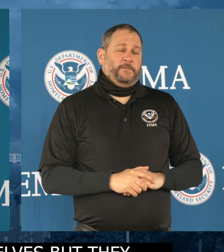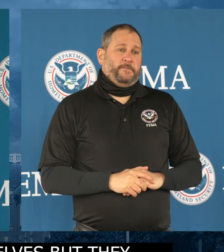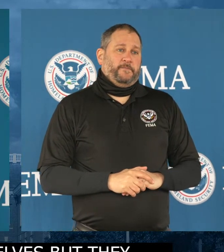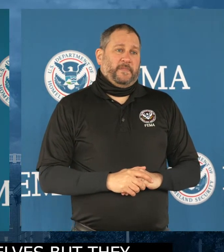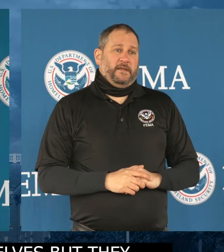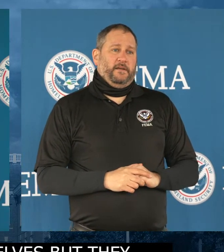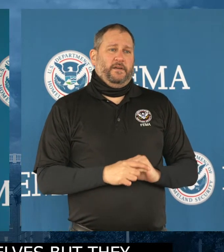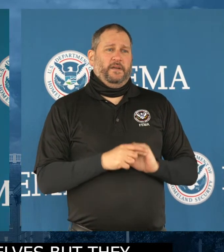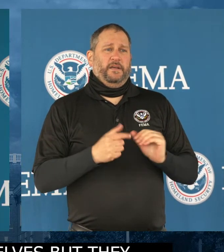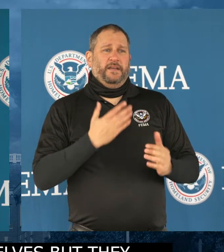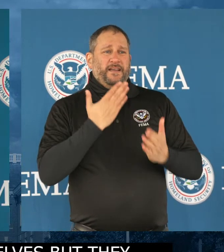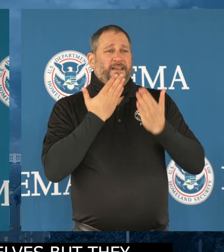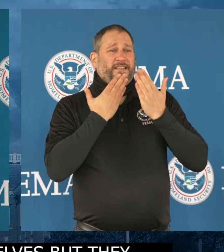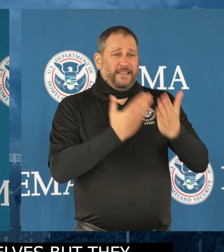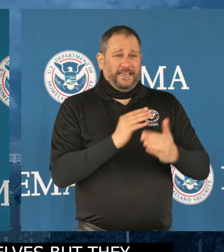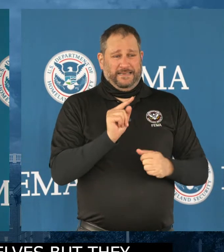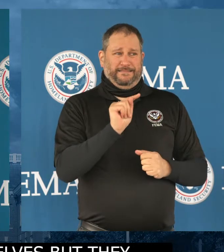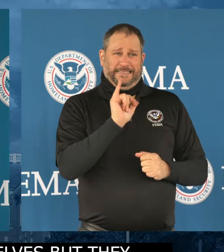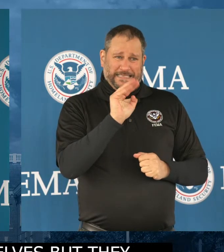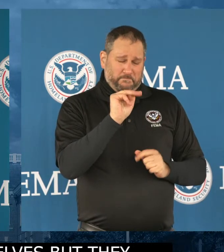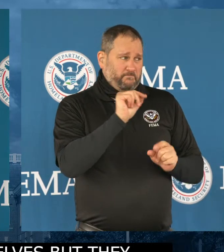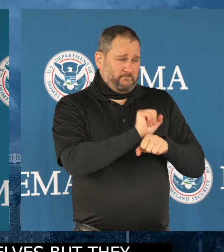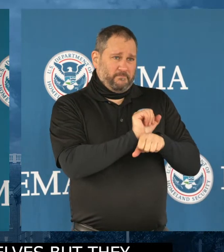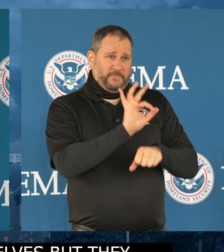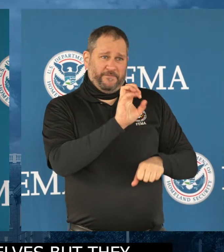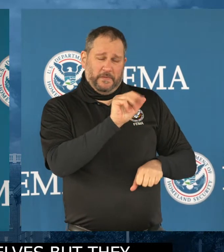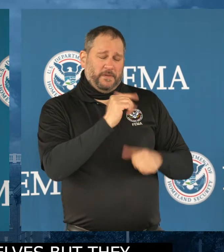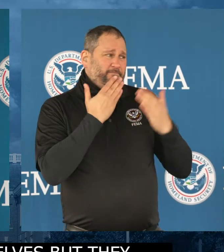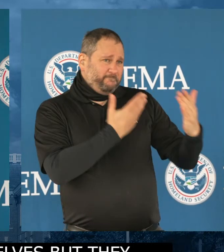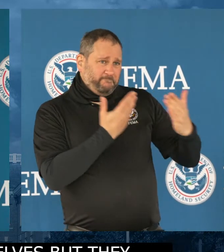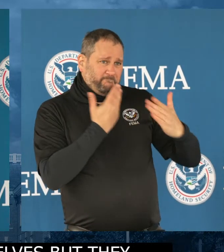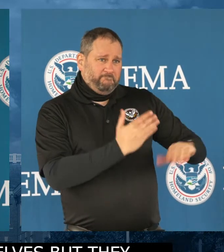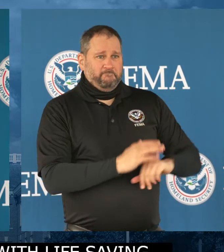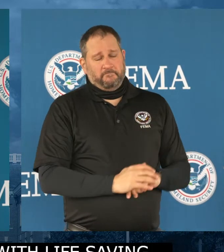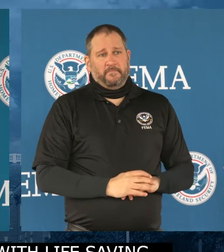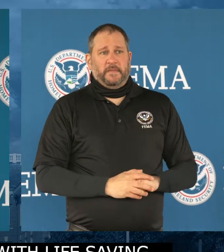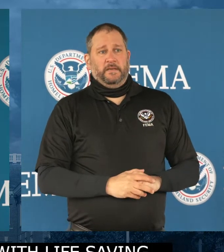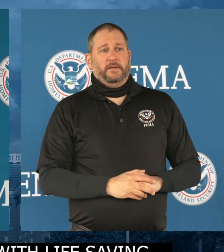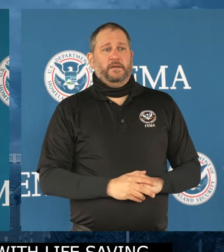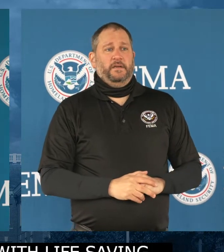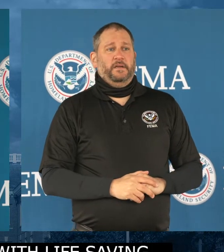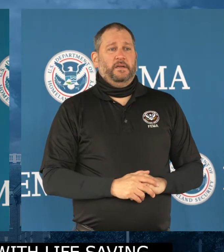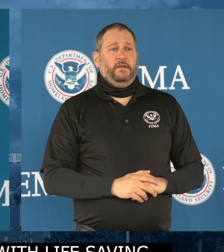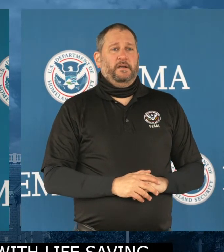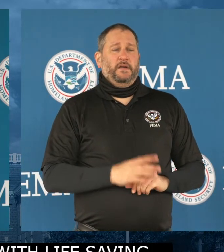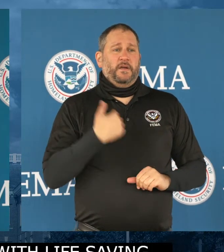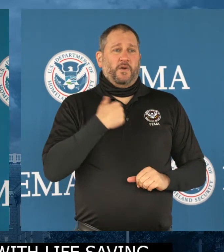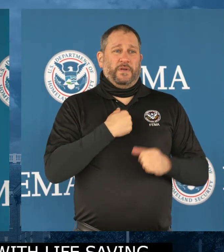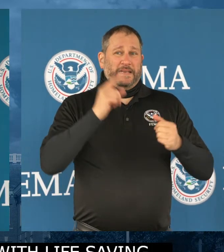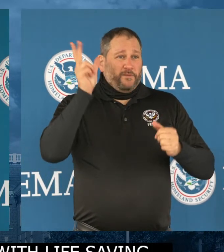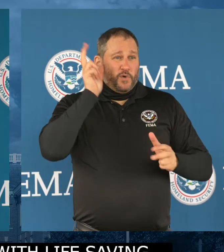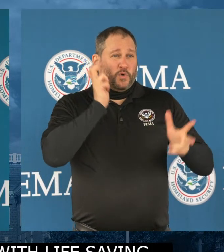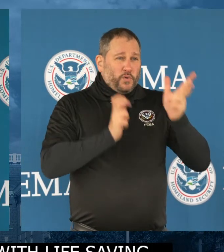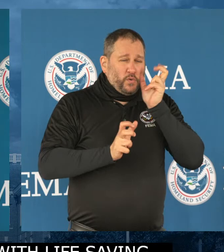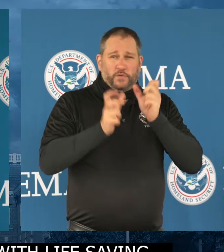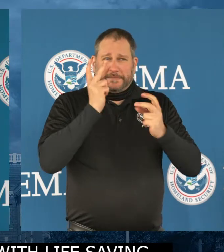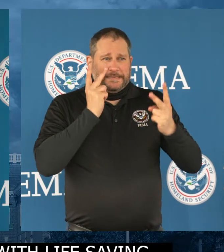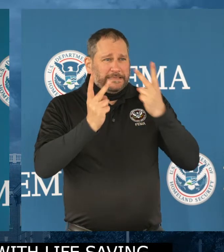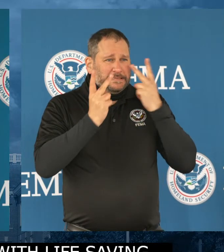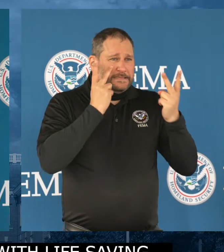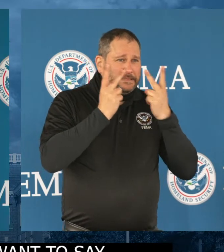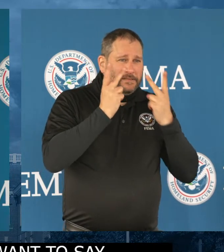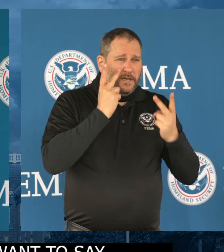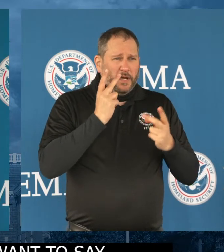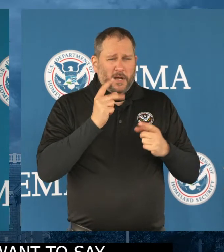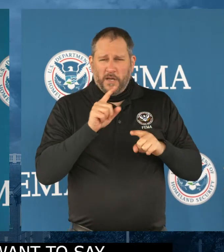Tim one more time, is to mention that we've heard and we've seen polls that indicate that there